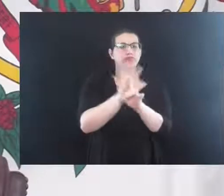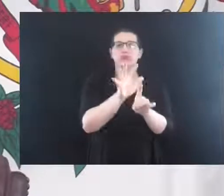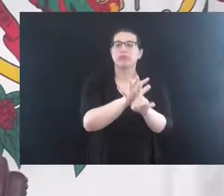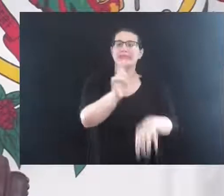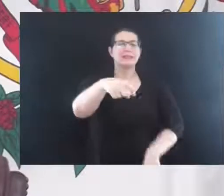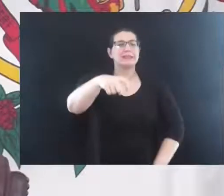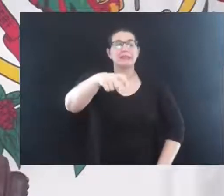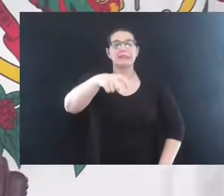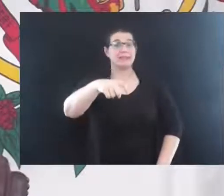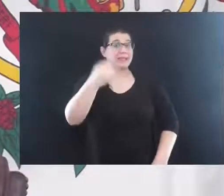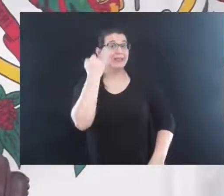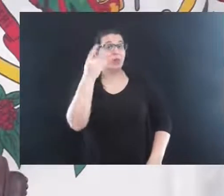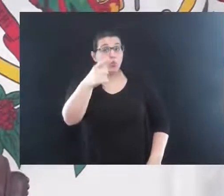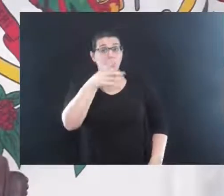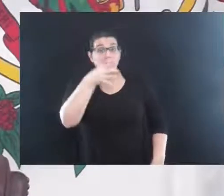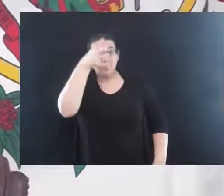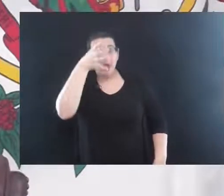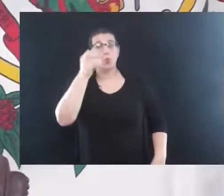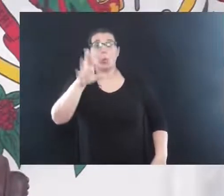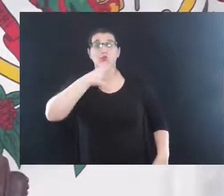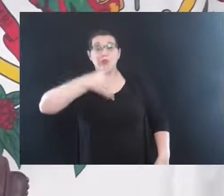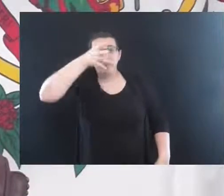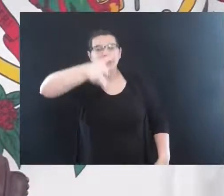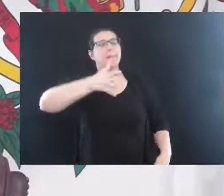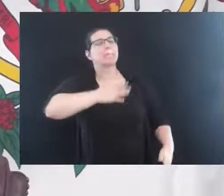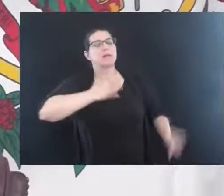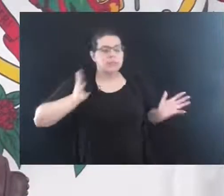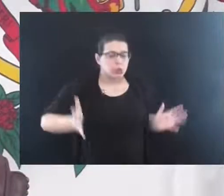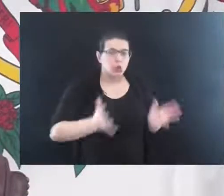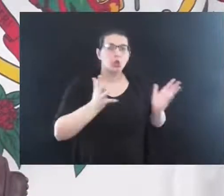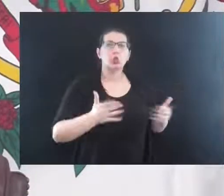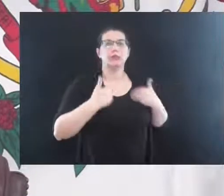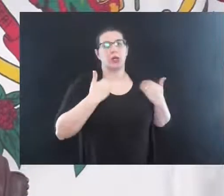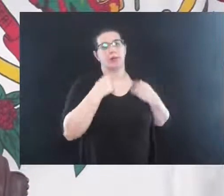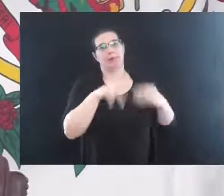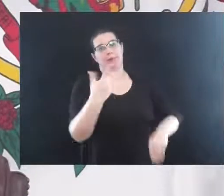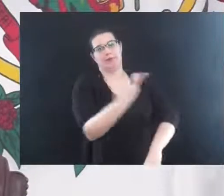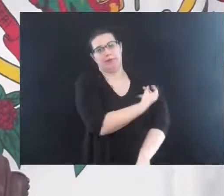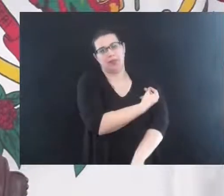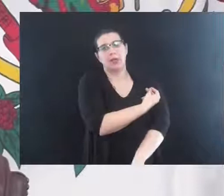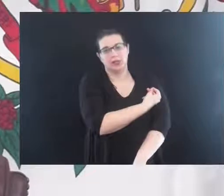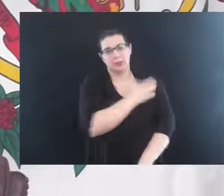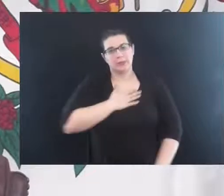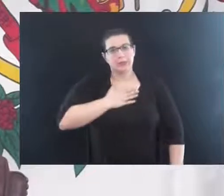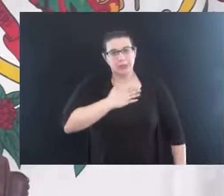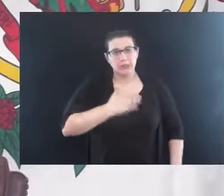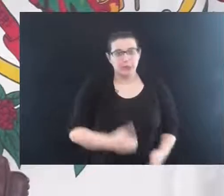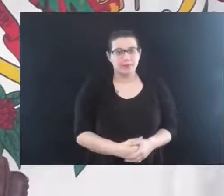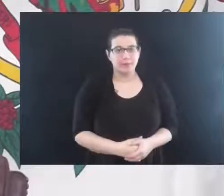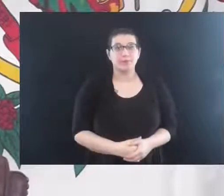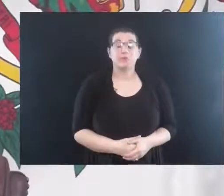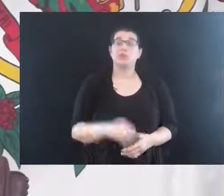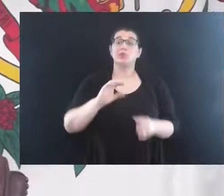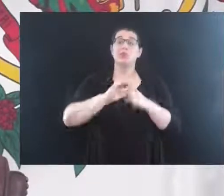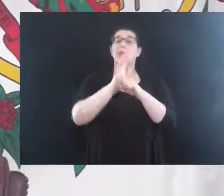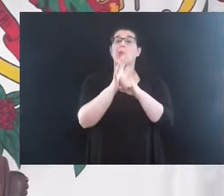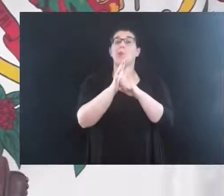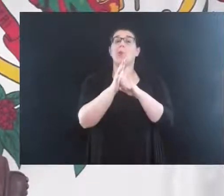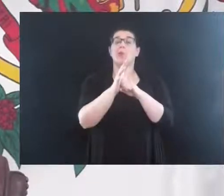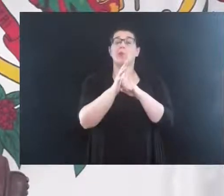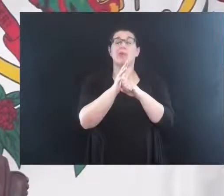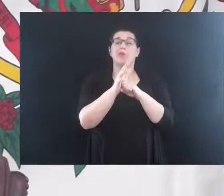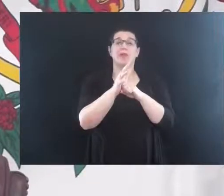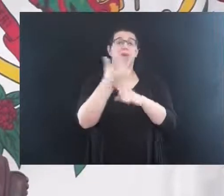grandparents. If you can help us more and more to get them across the finish line, it'd be great. Our COVID vaccine line's